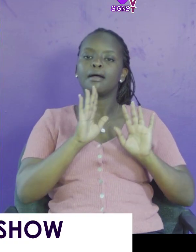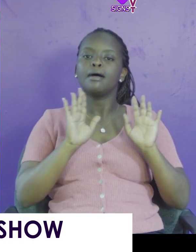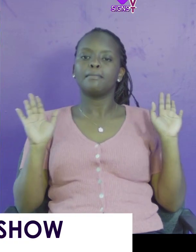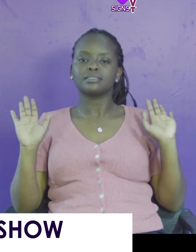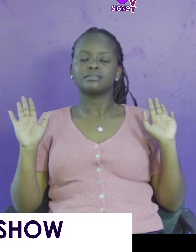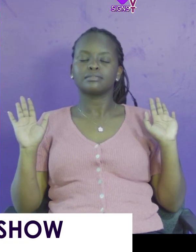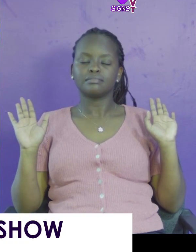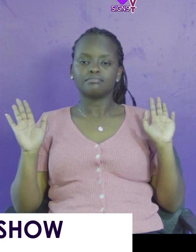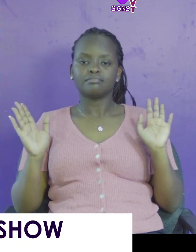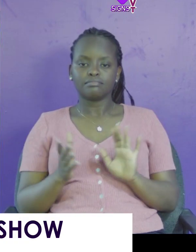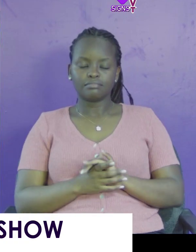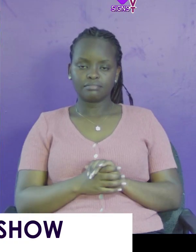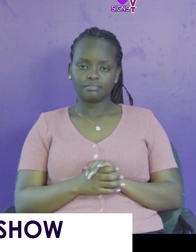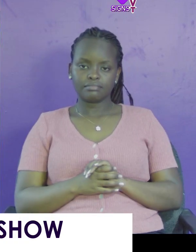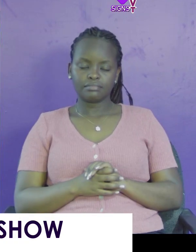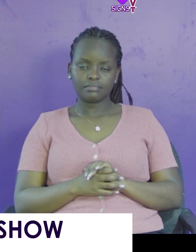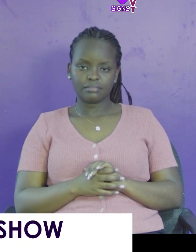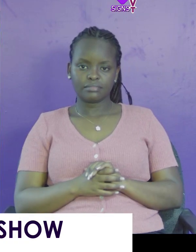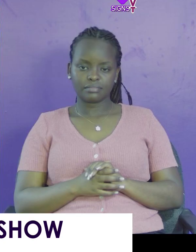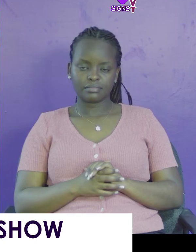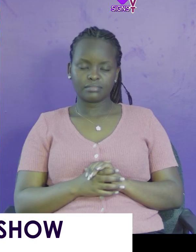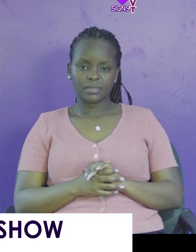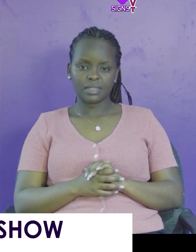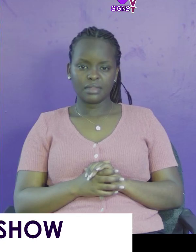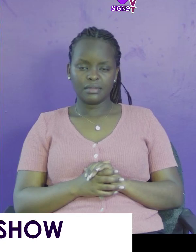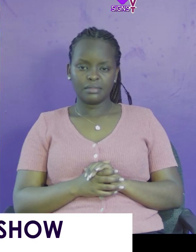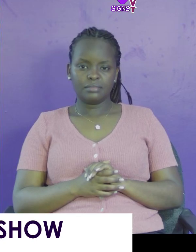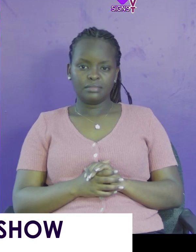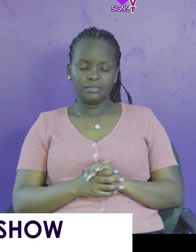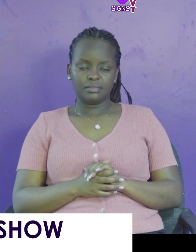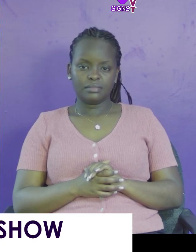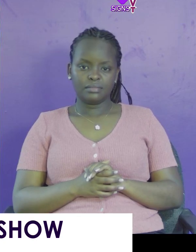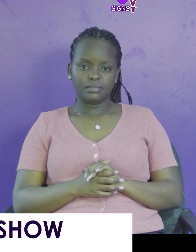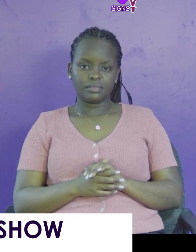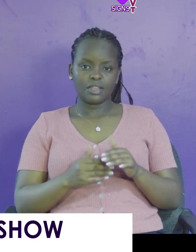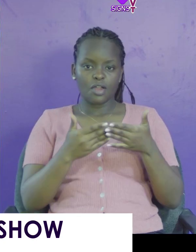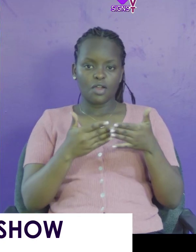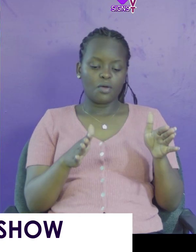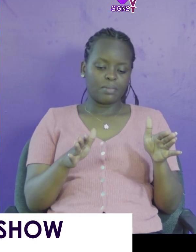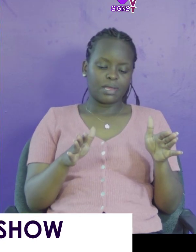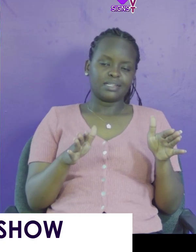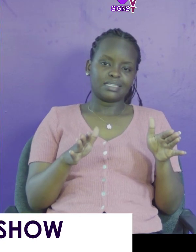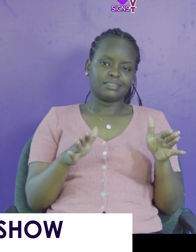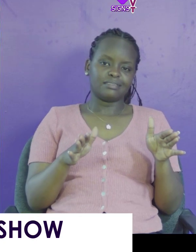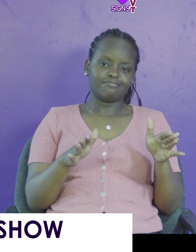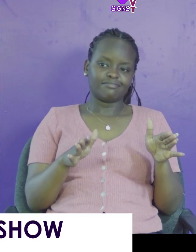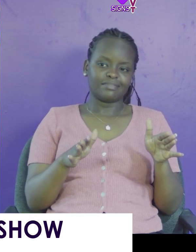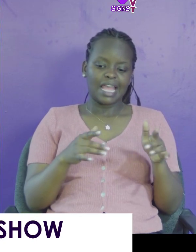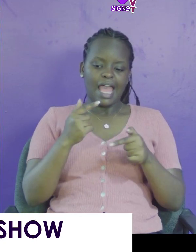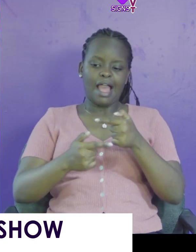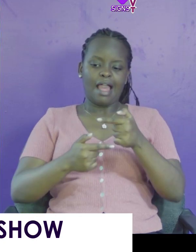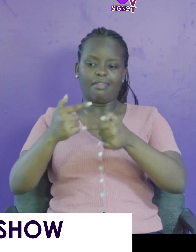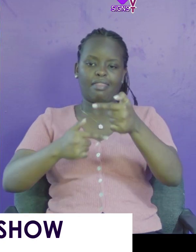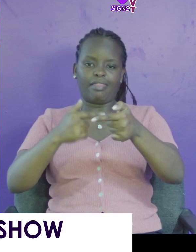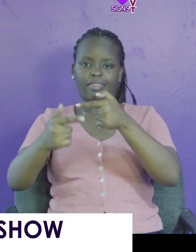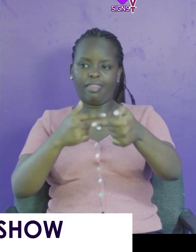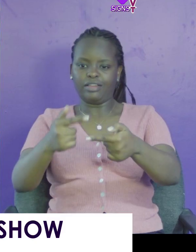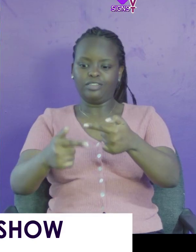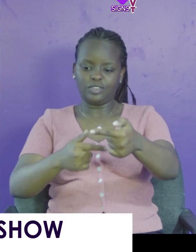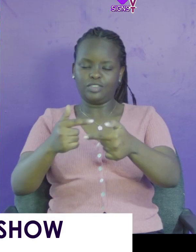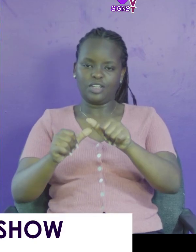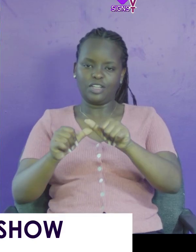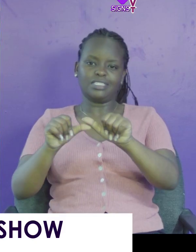pocket. You've A opened a man Pandora's box. is still Pastor, a man. you have opened a Pandora's box. There is a discussion right now. Yes.